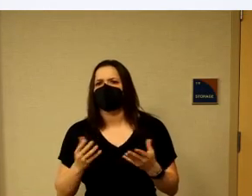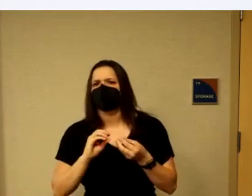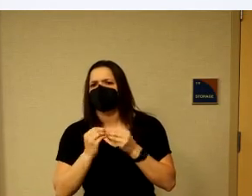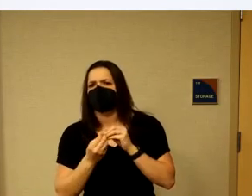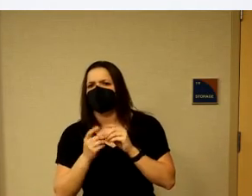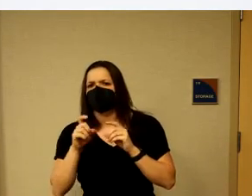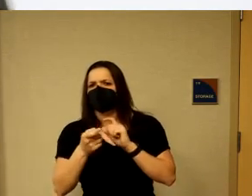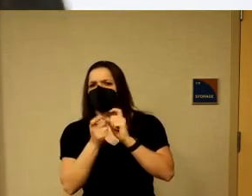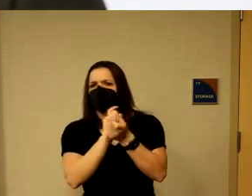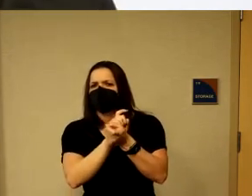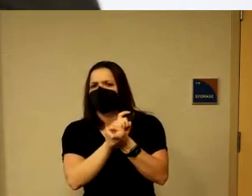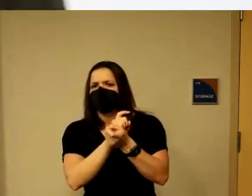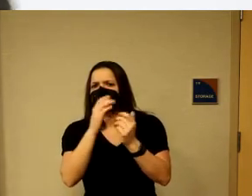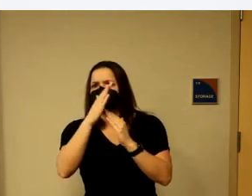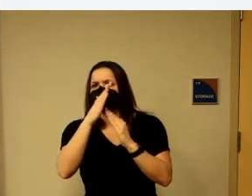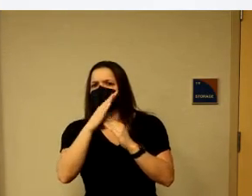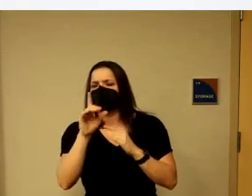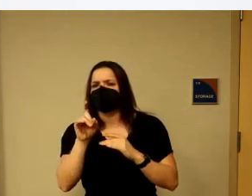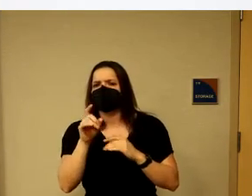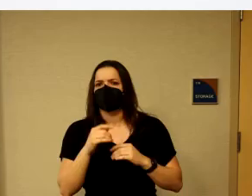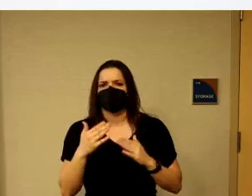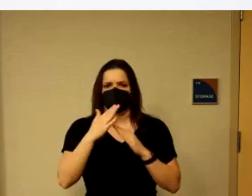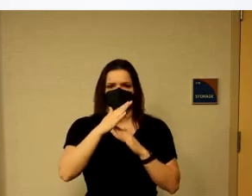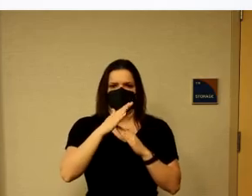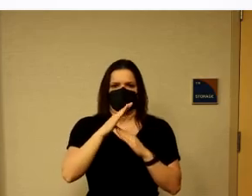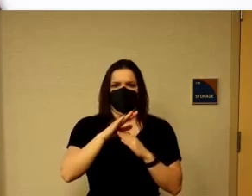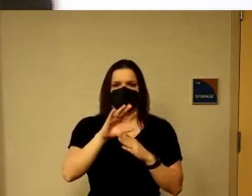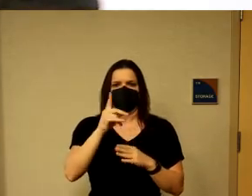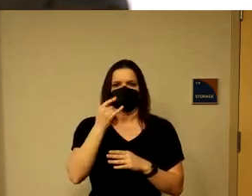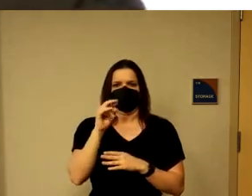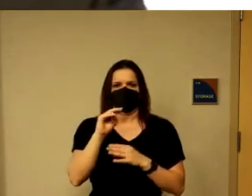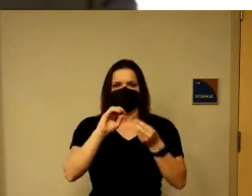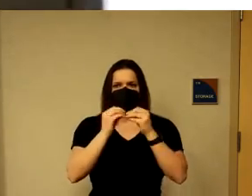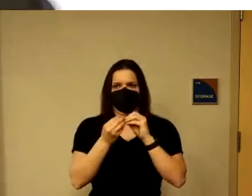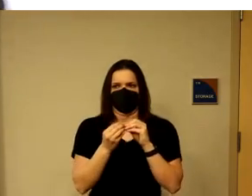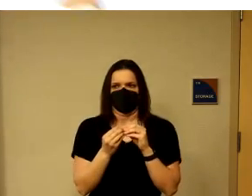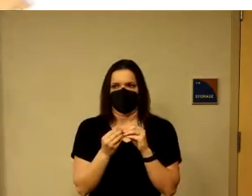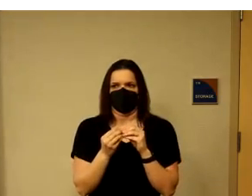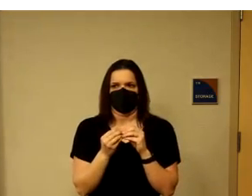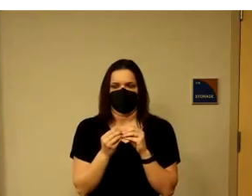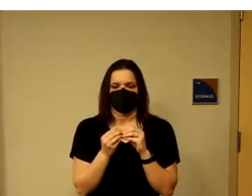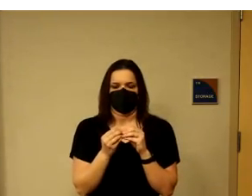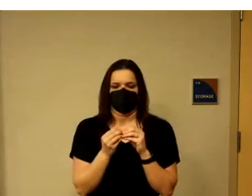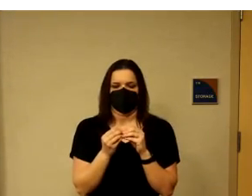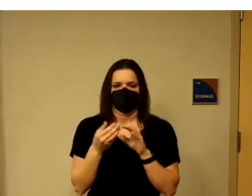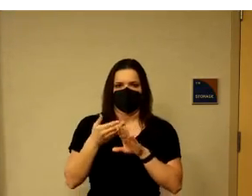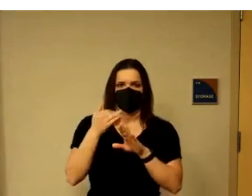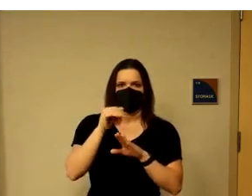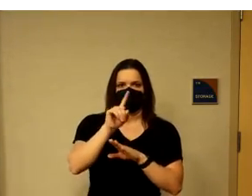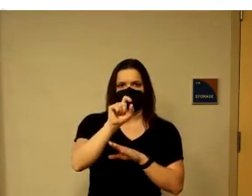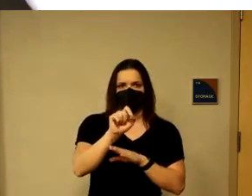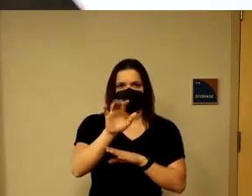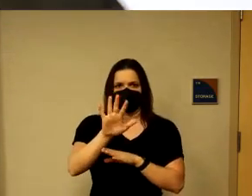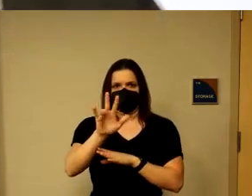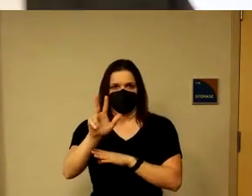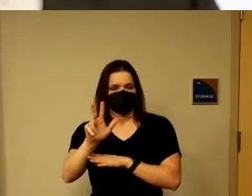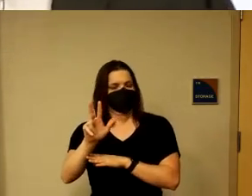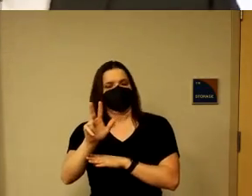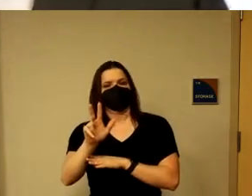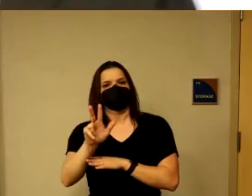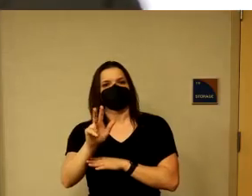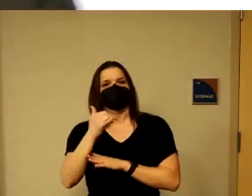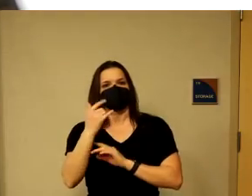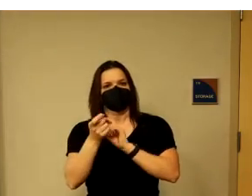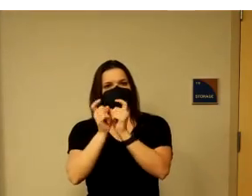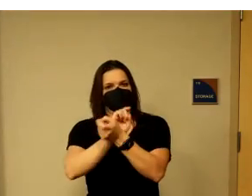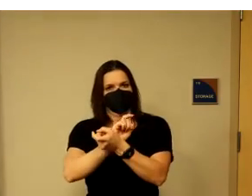number that needs to be corrected at the top? At the top is the deviation number. Originally it was 1.53, but that